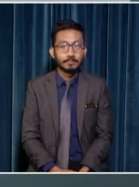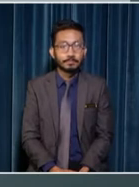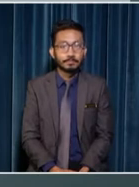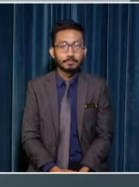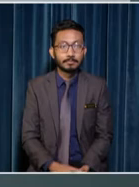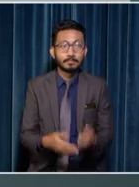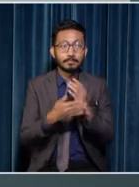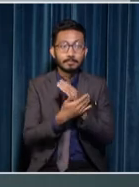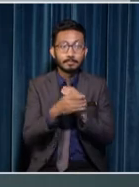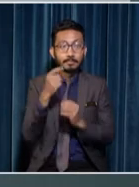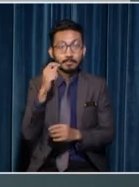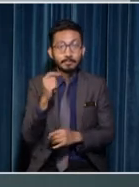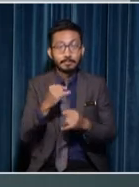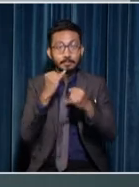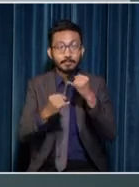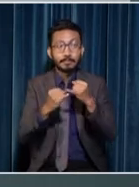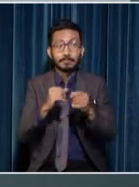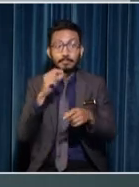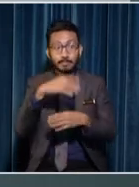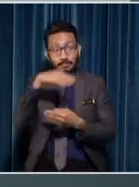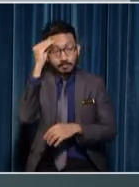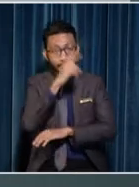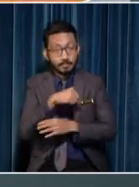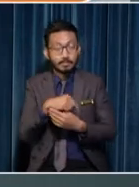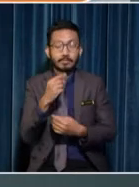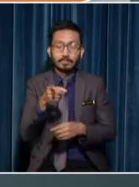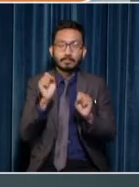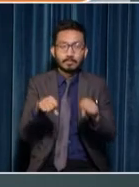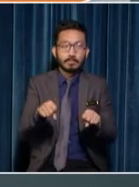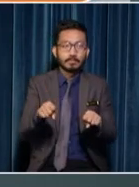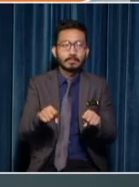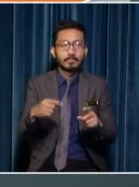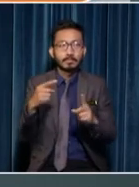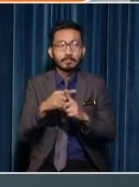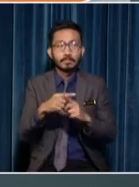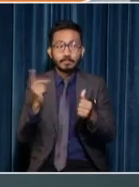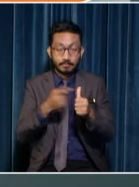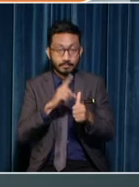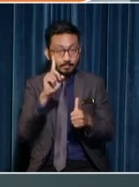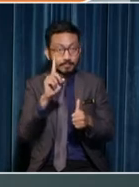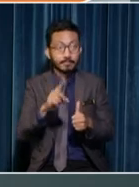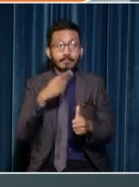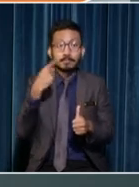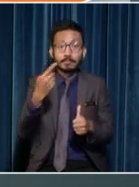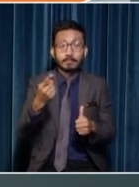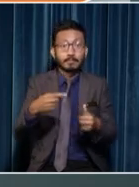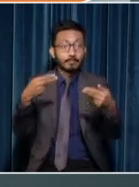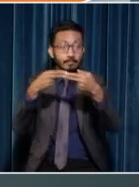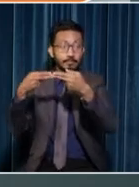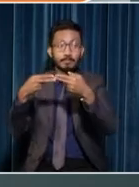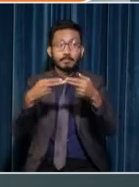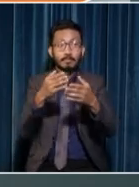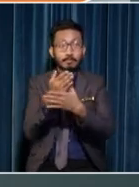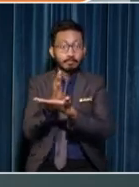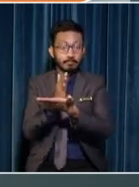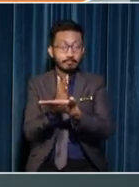By the end of the lesson, you will be able to first state the relationship